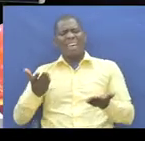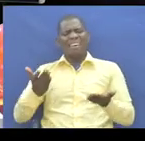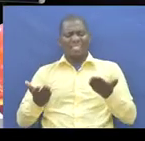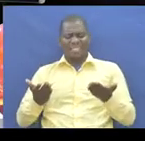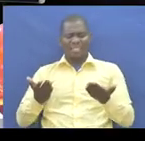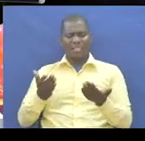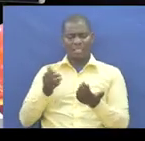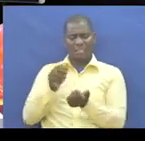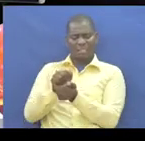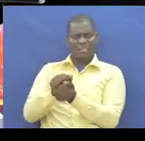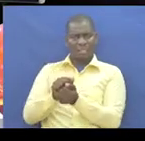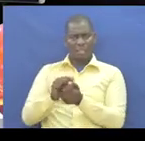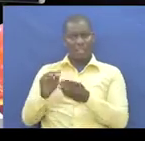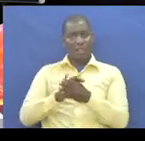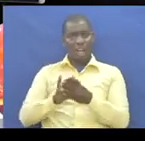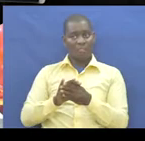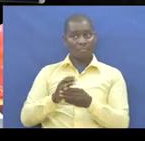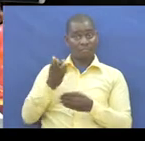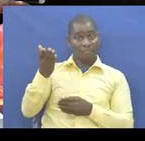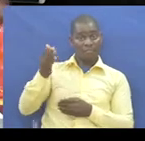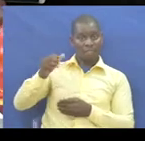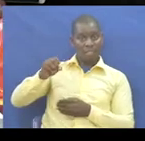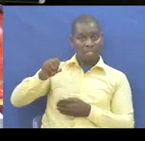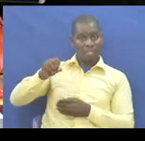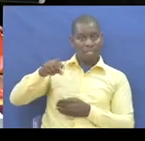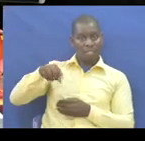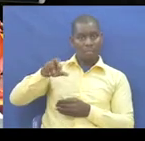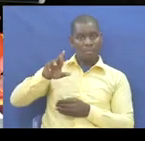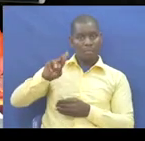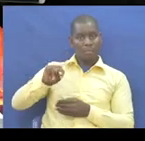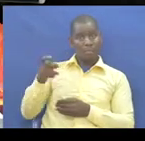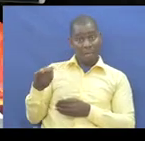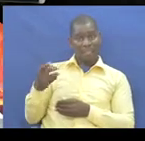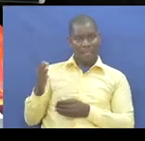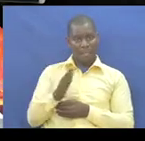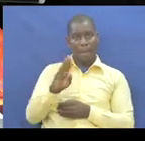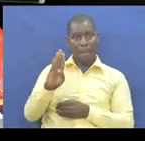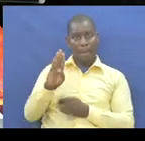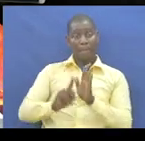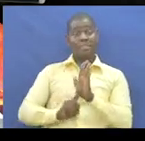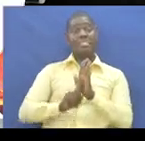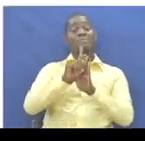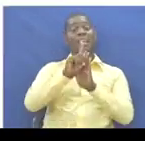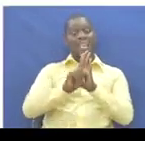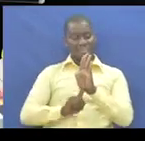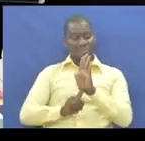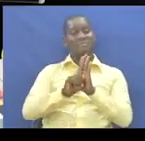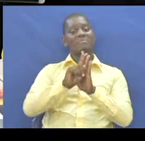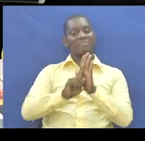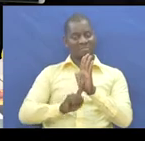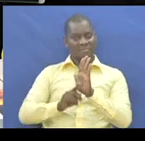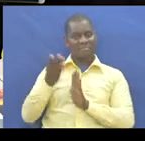A force is measured by an instrument which we term it a spring balance.